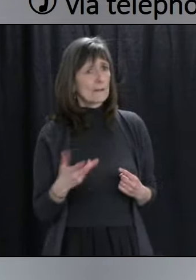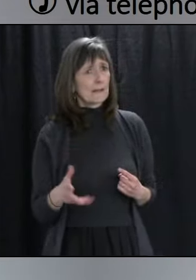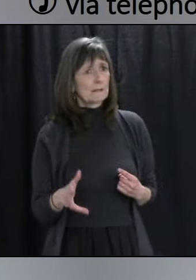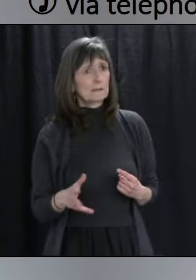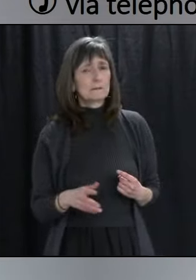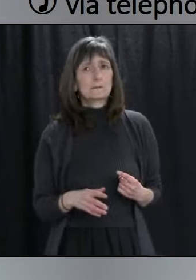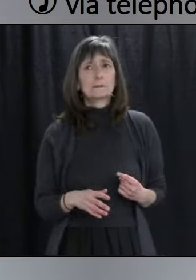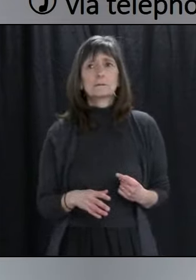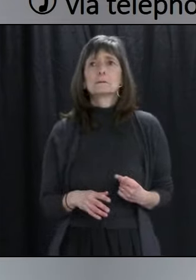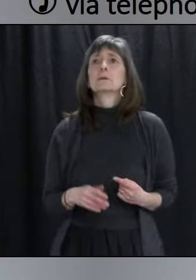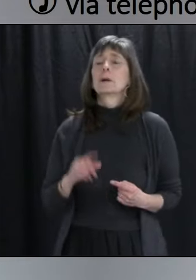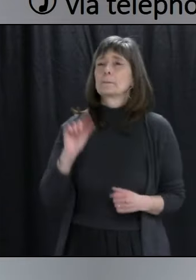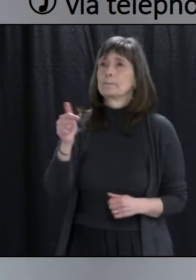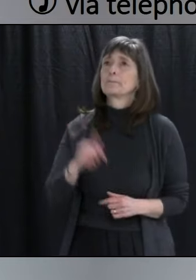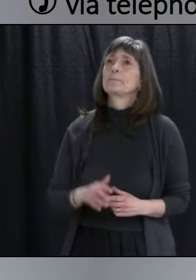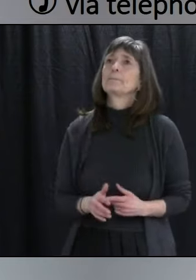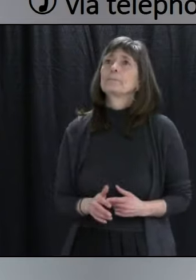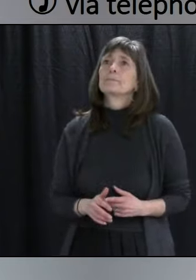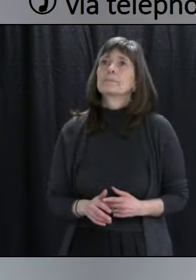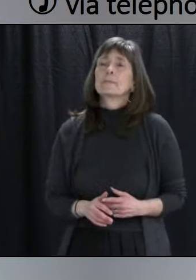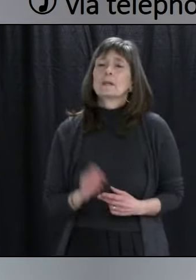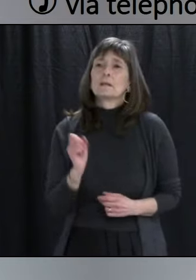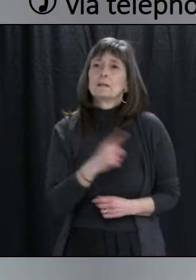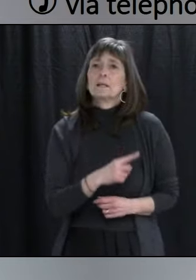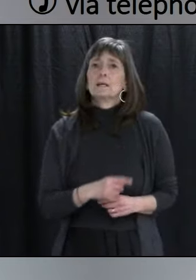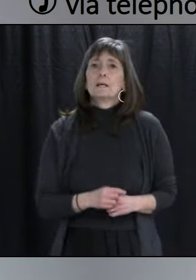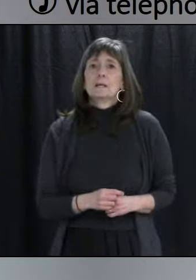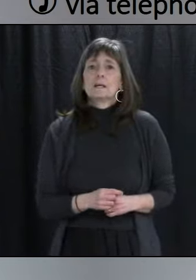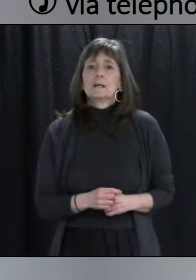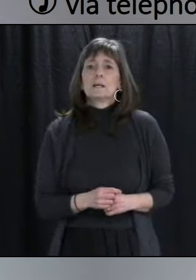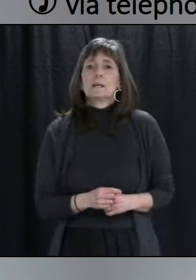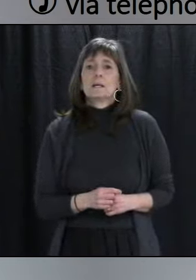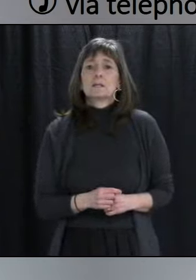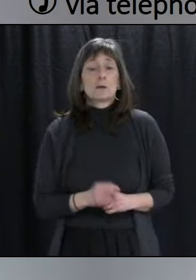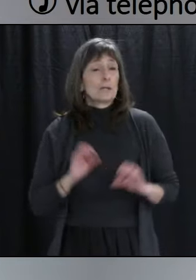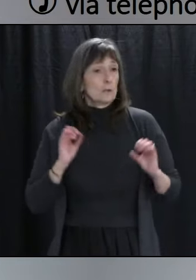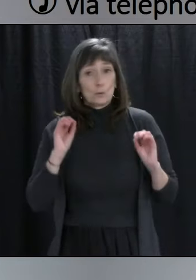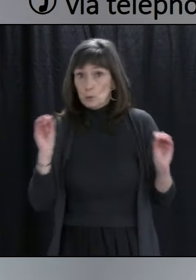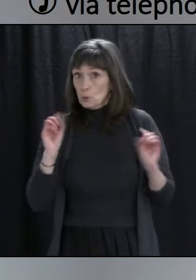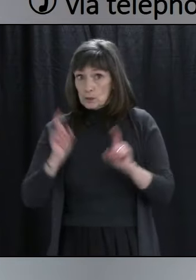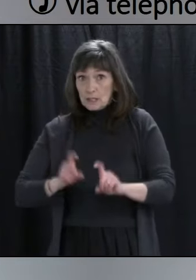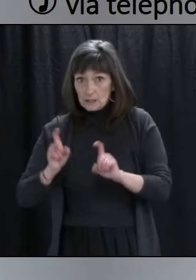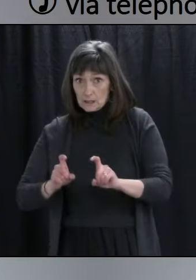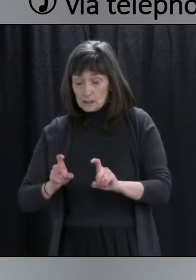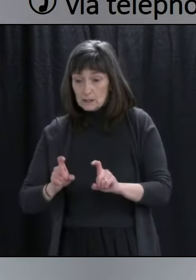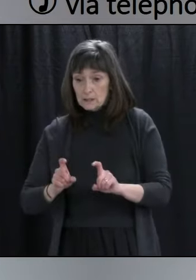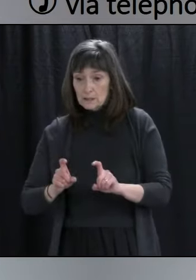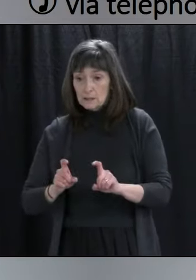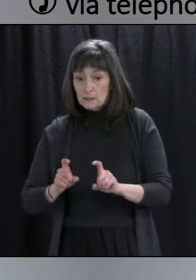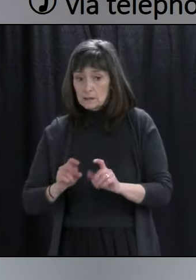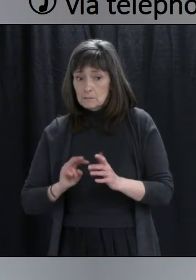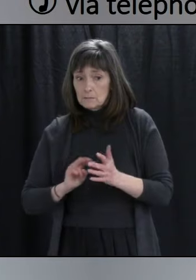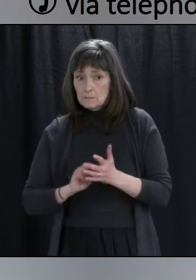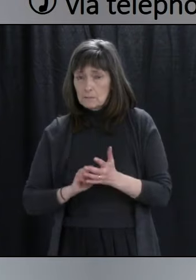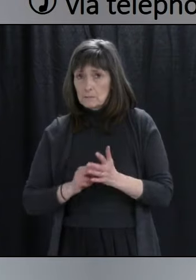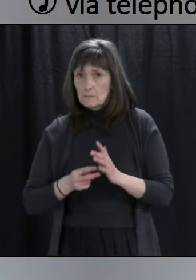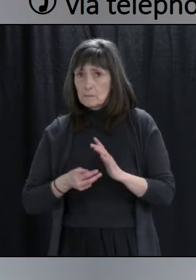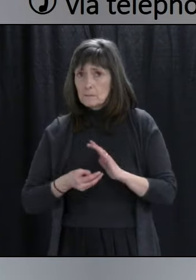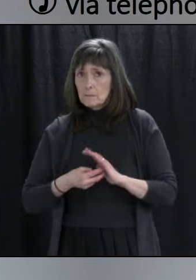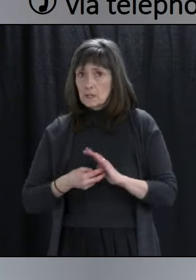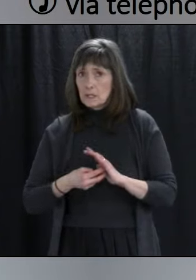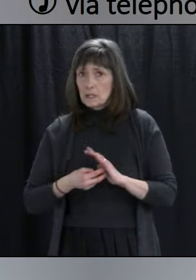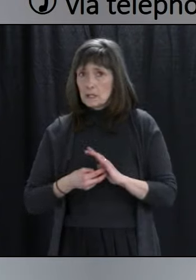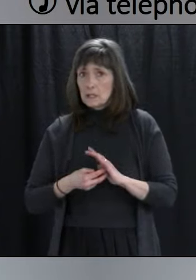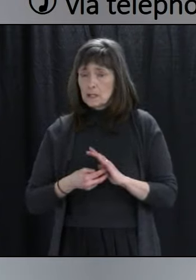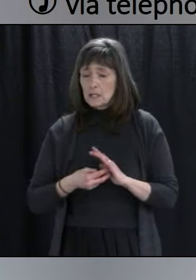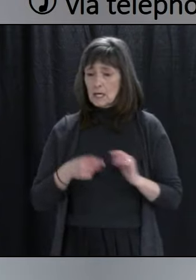continue. So if we aren't testing these people, doesn't that mean that we couldn't very likely